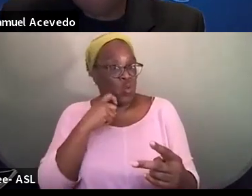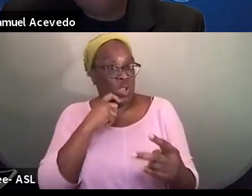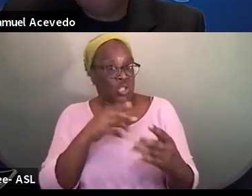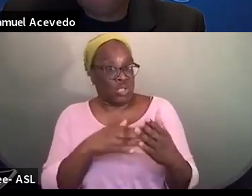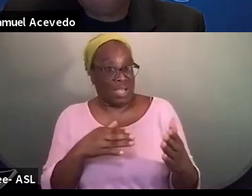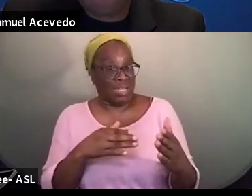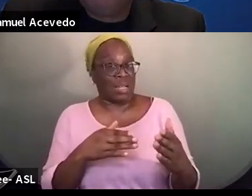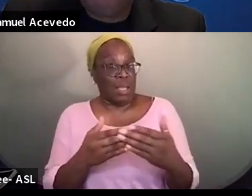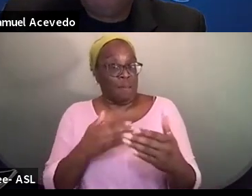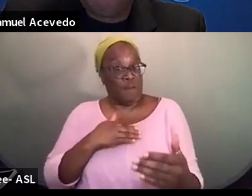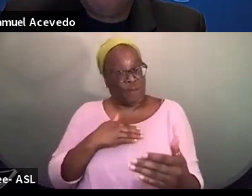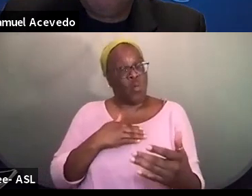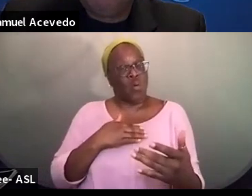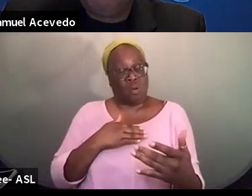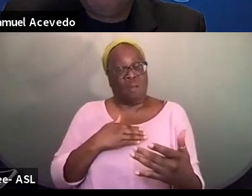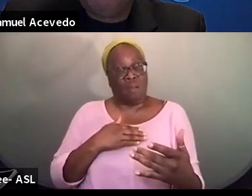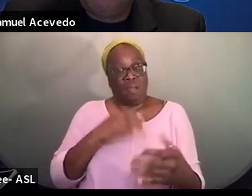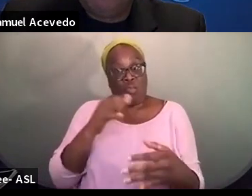in the McLaughlin case.